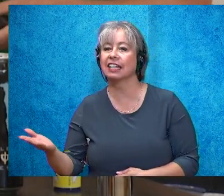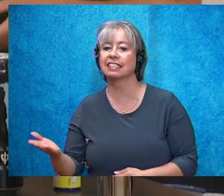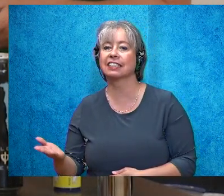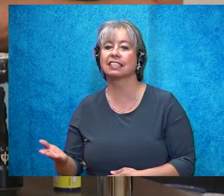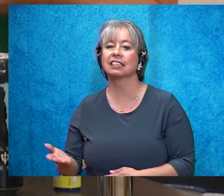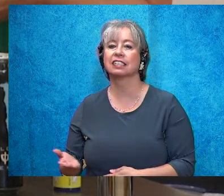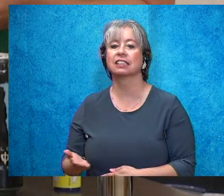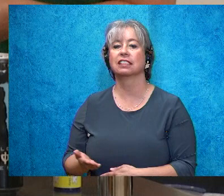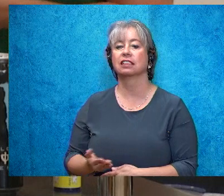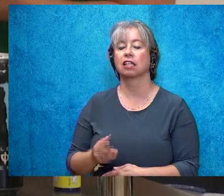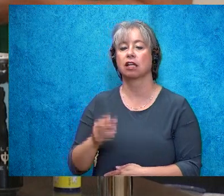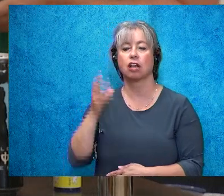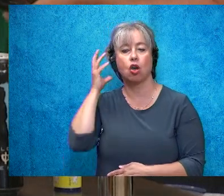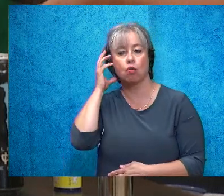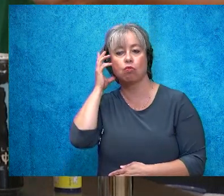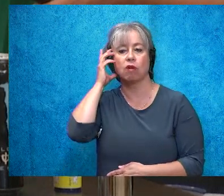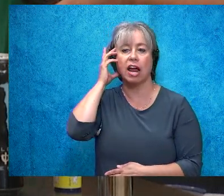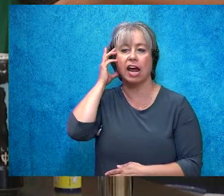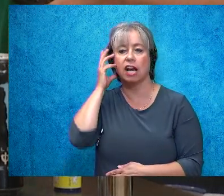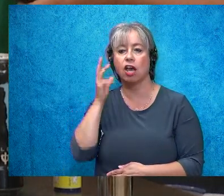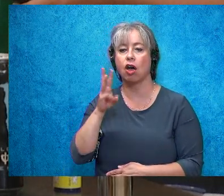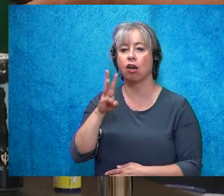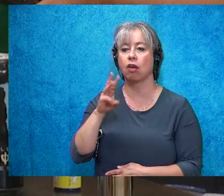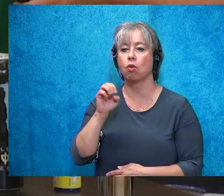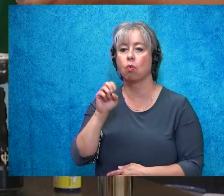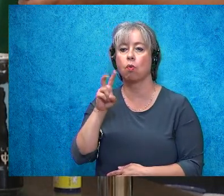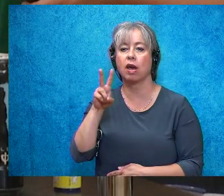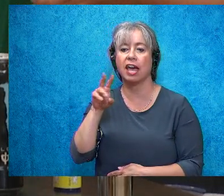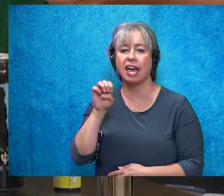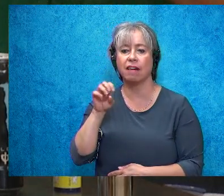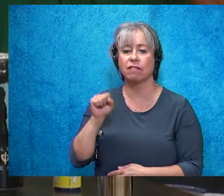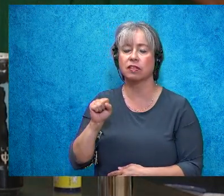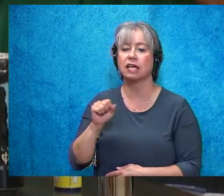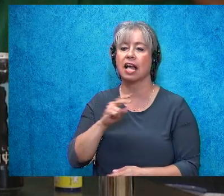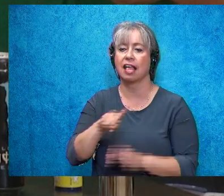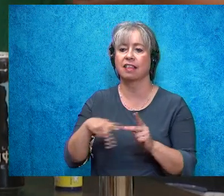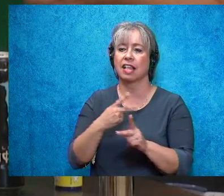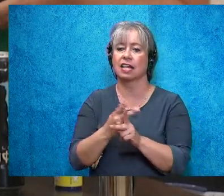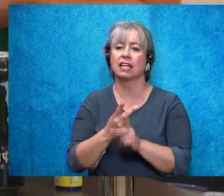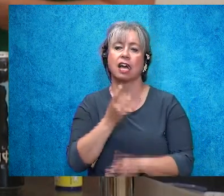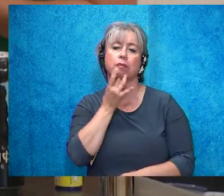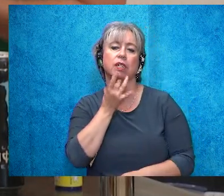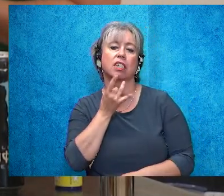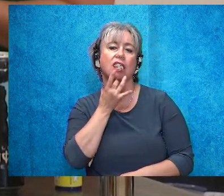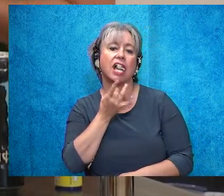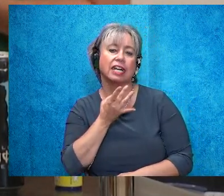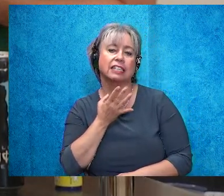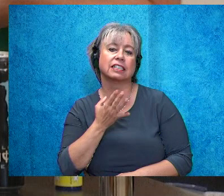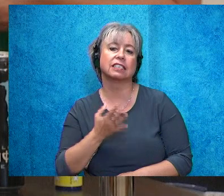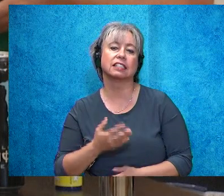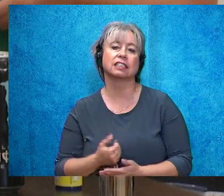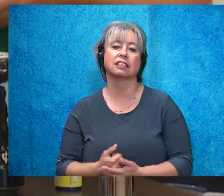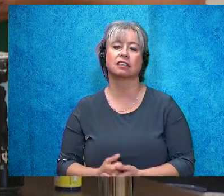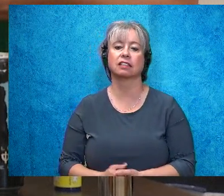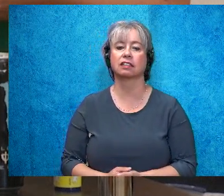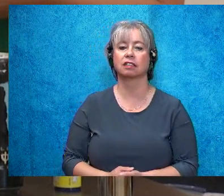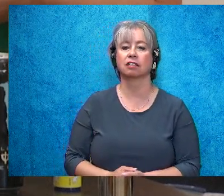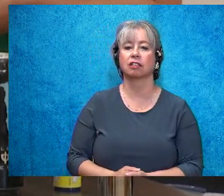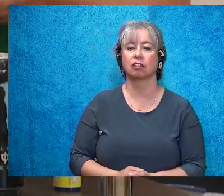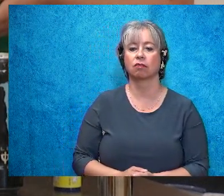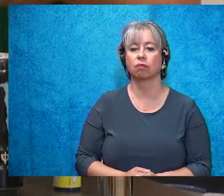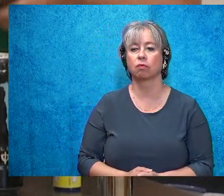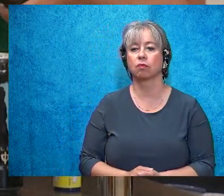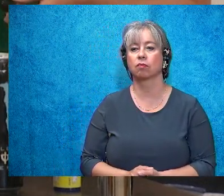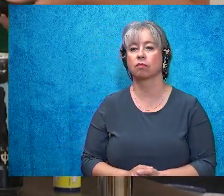radio waves. Radio waves are a type of radiant or light energy. We don't think of them like that, but radio waves, we get to